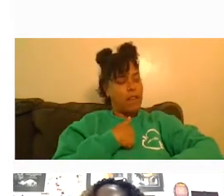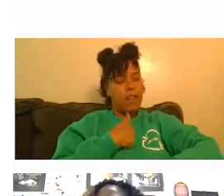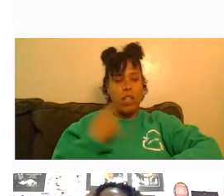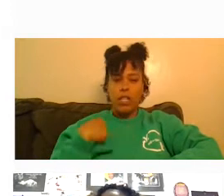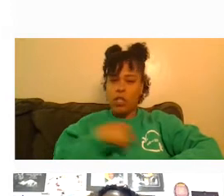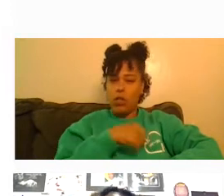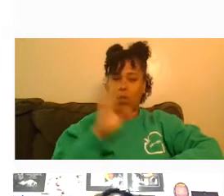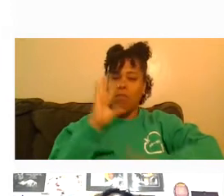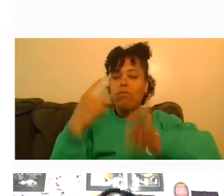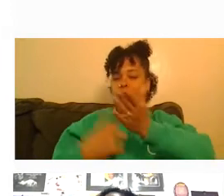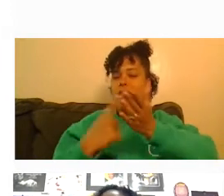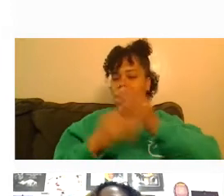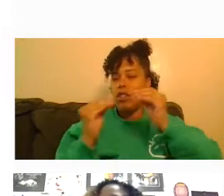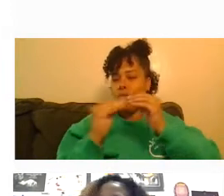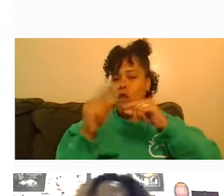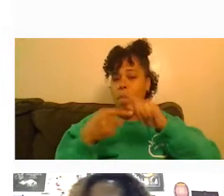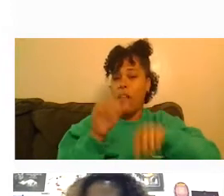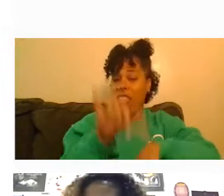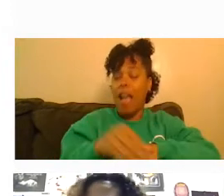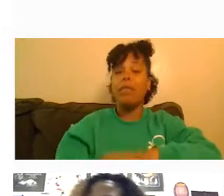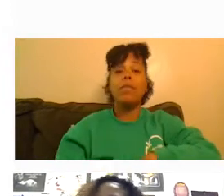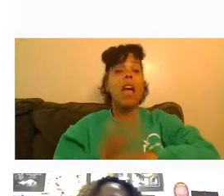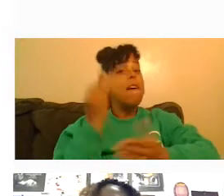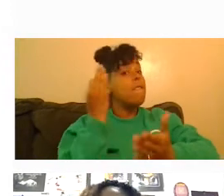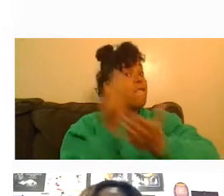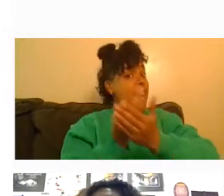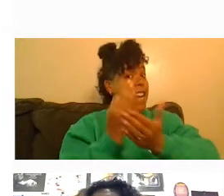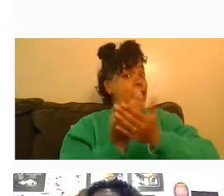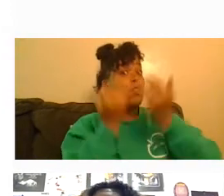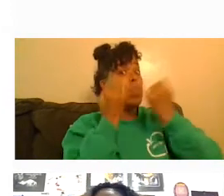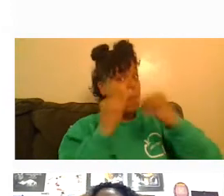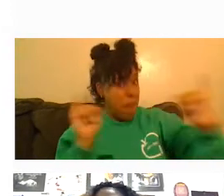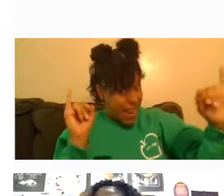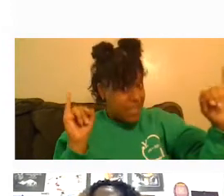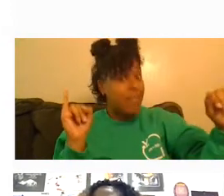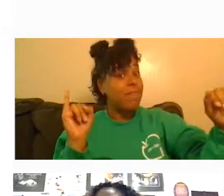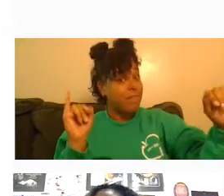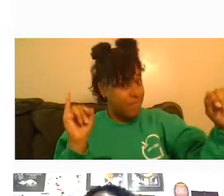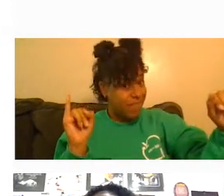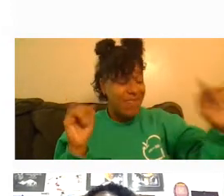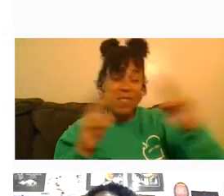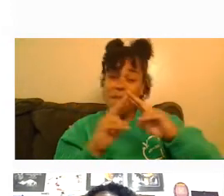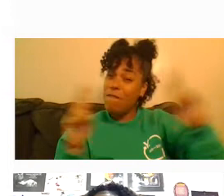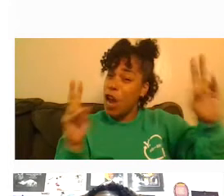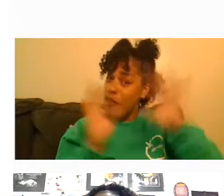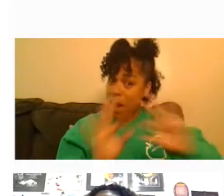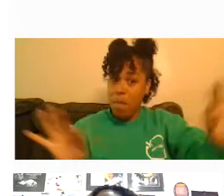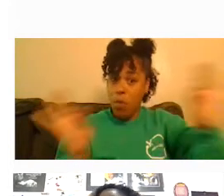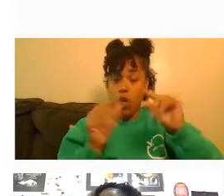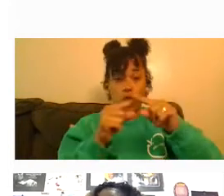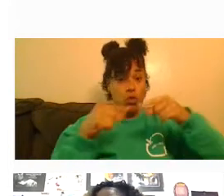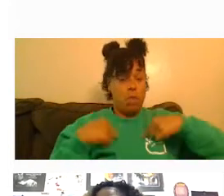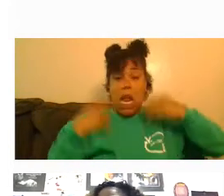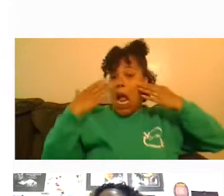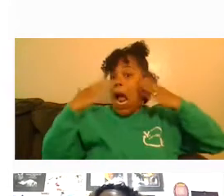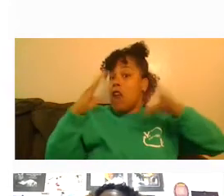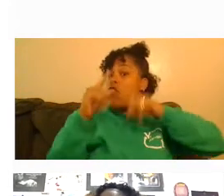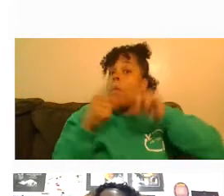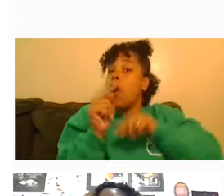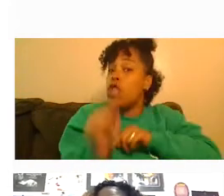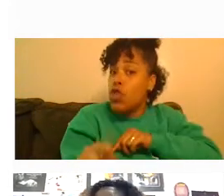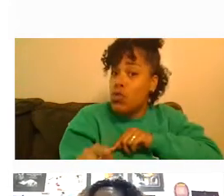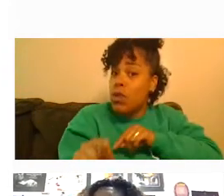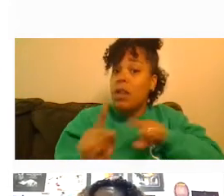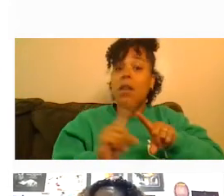financially independent. See, I don't know about you, but independence is very important to me. And I know independence is